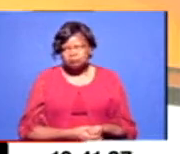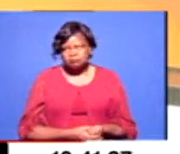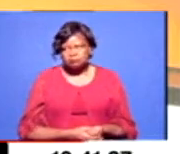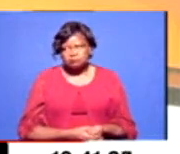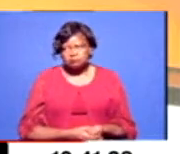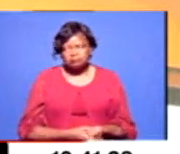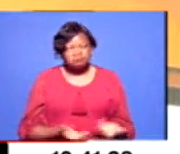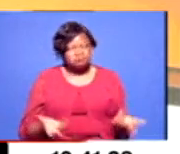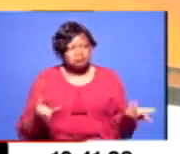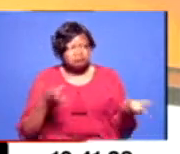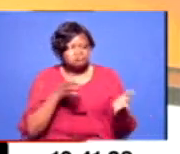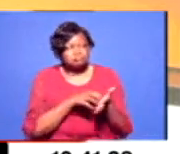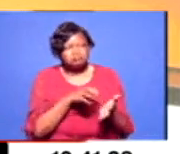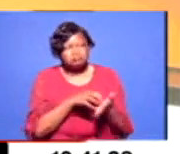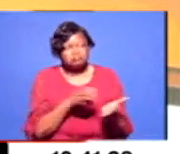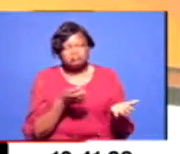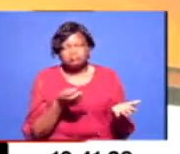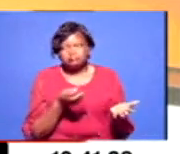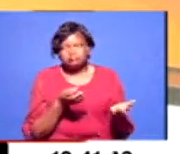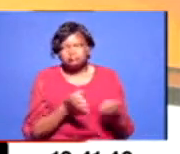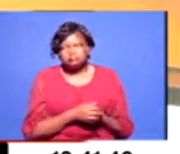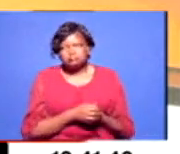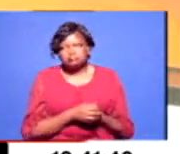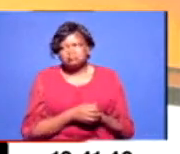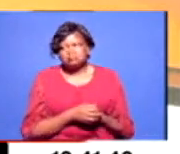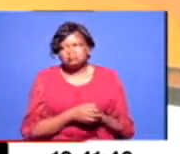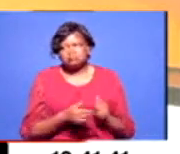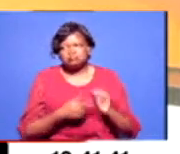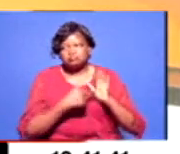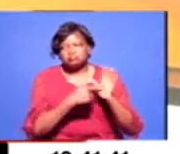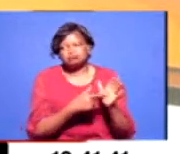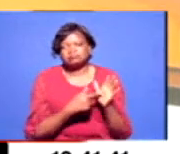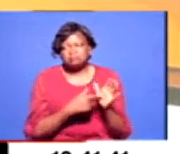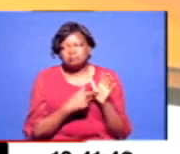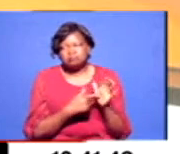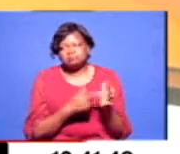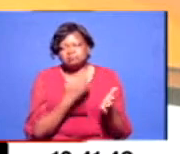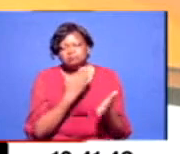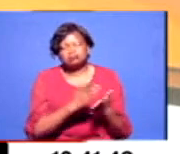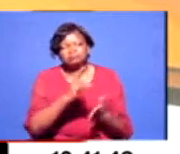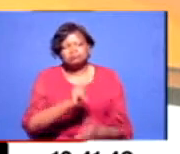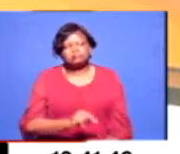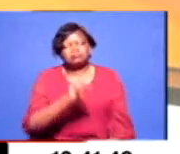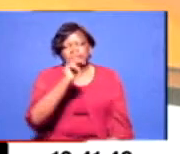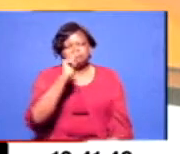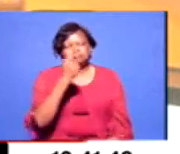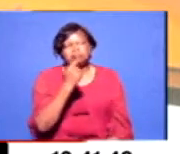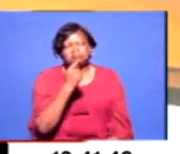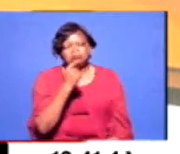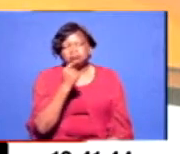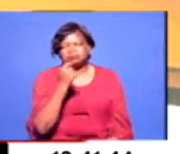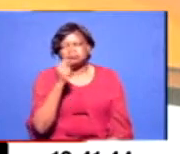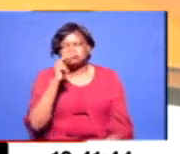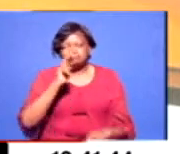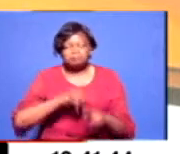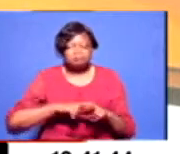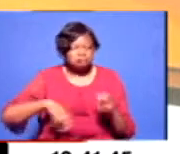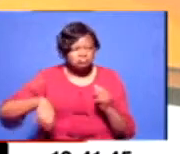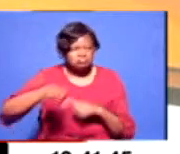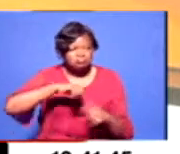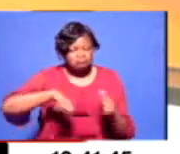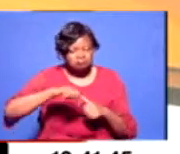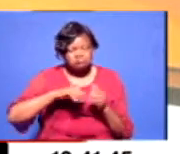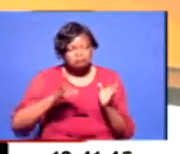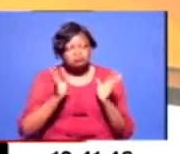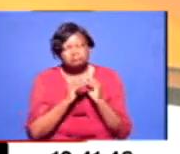The cases, like in parts of northern Kenya, they sit around, some wazee sit on a baraza,